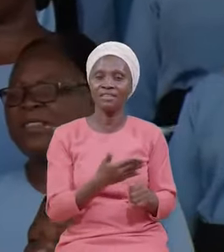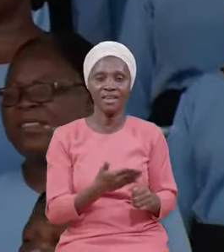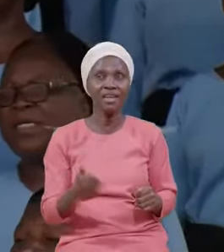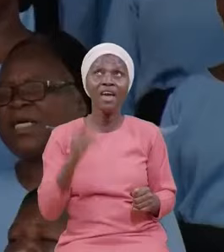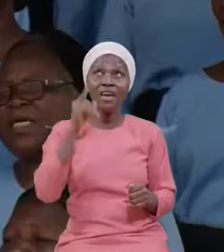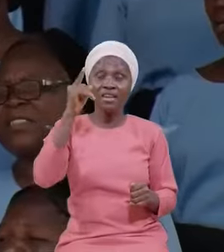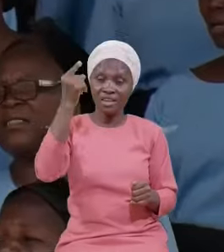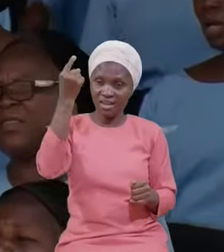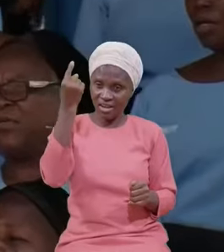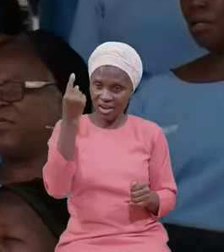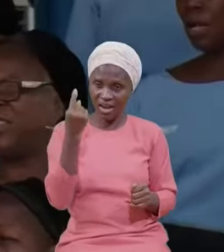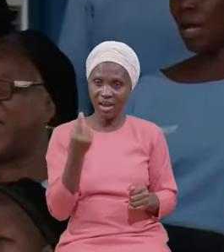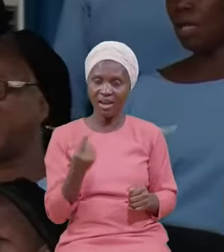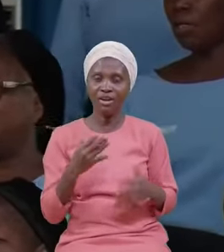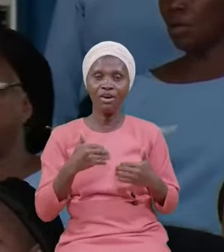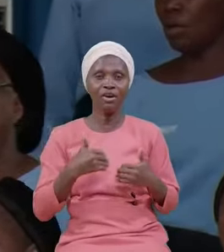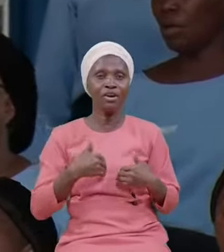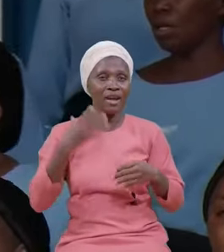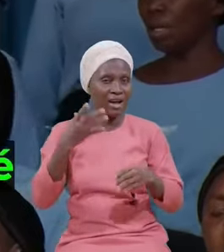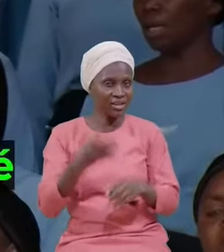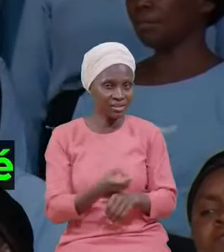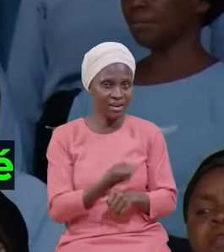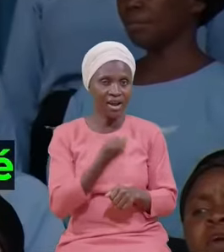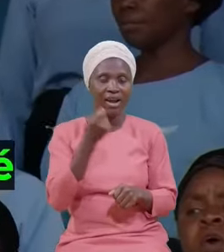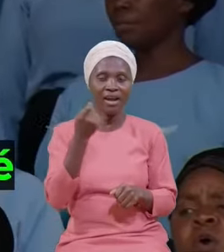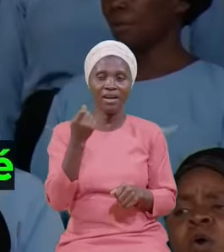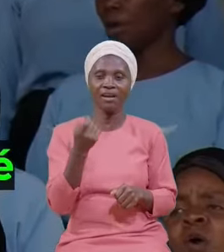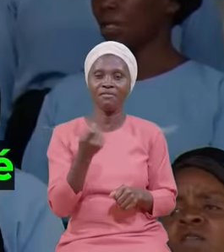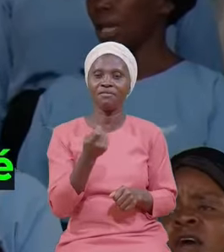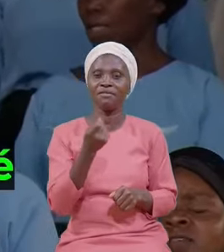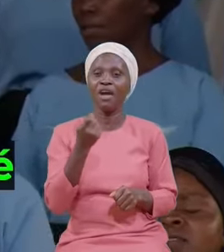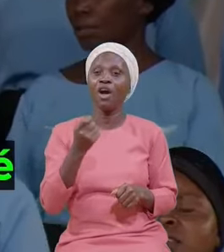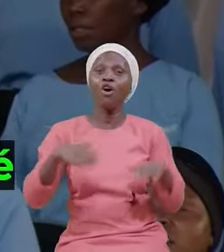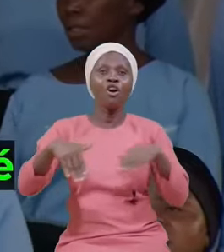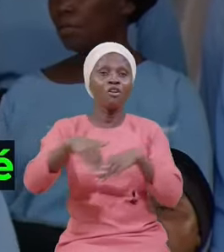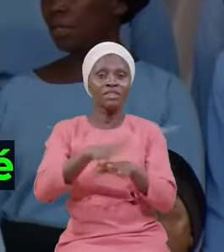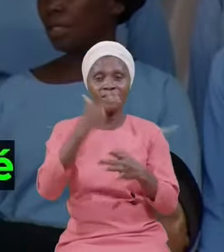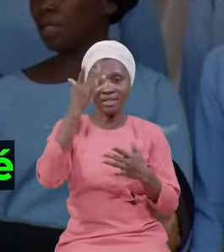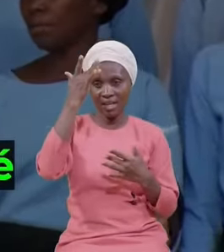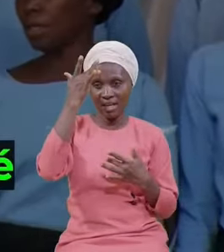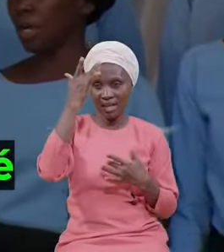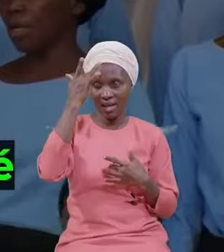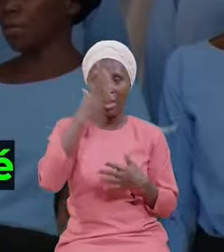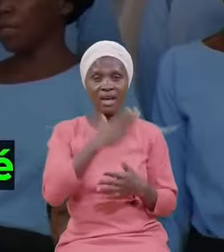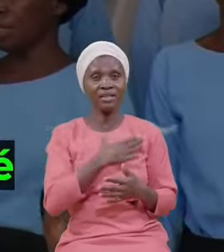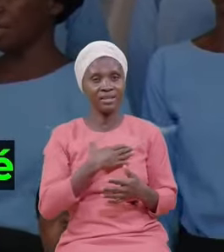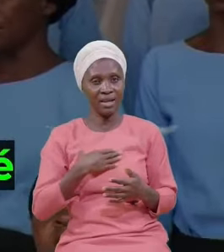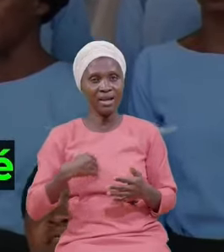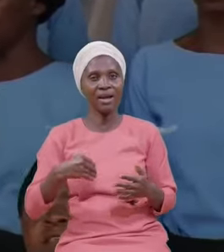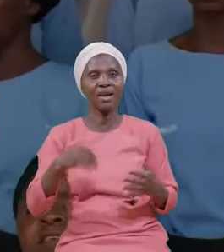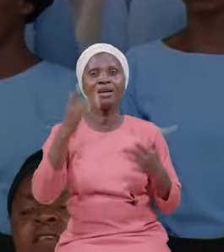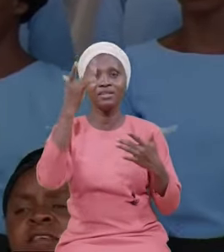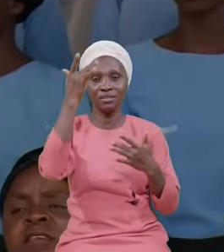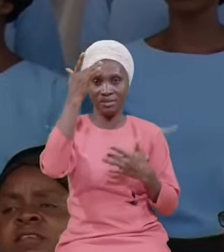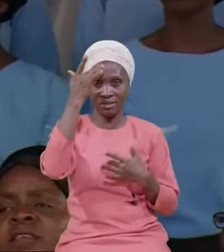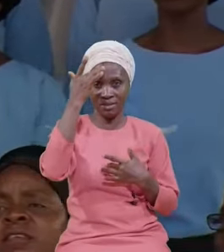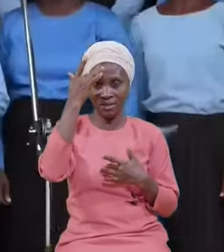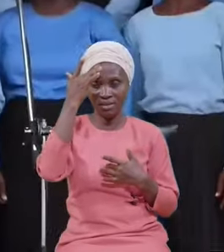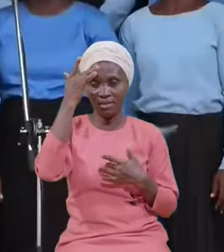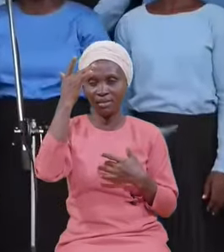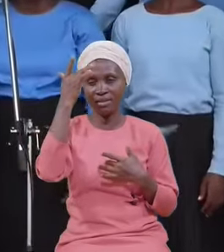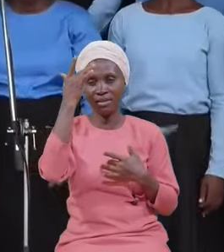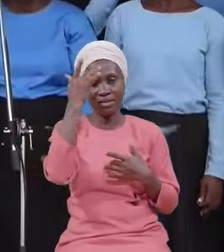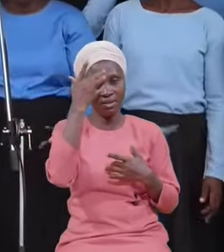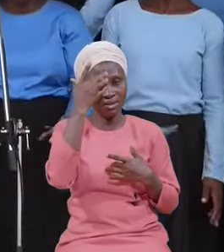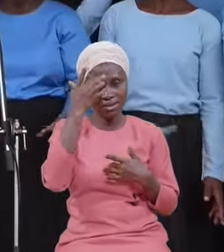everything alone Tri over sickness and is